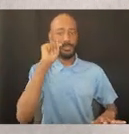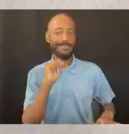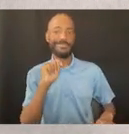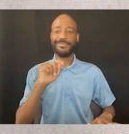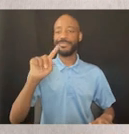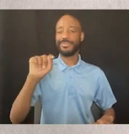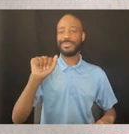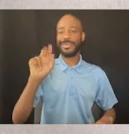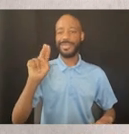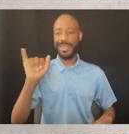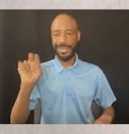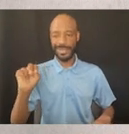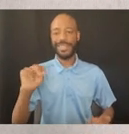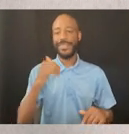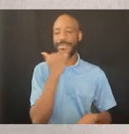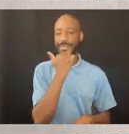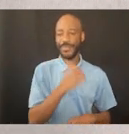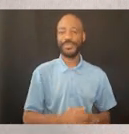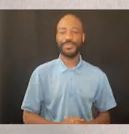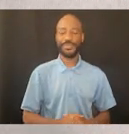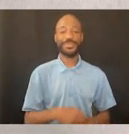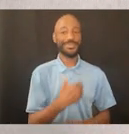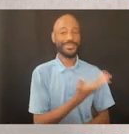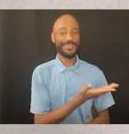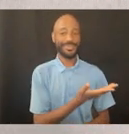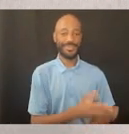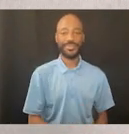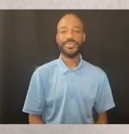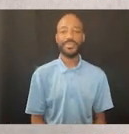This is a back view of the garment.